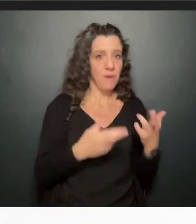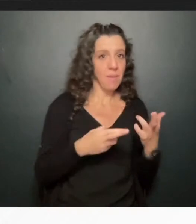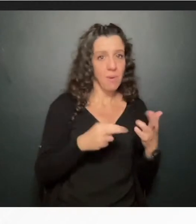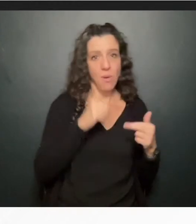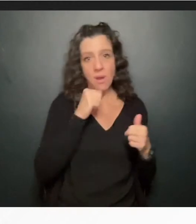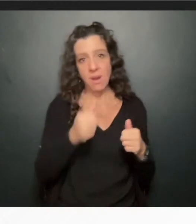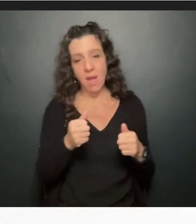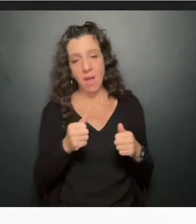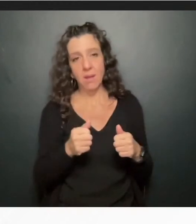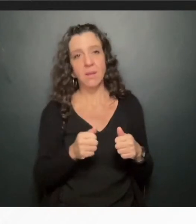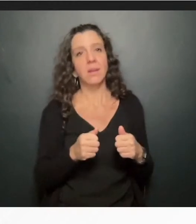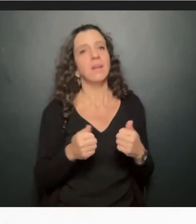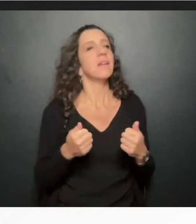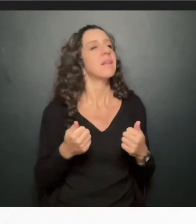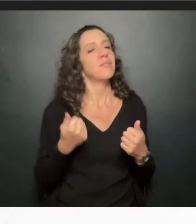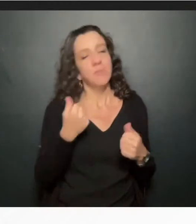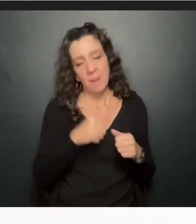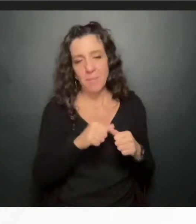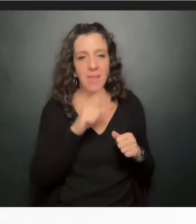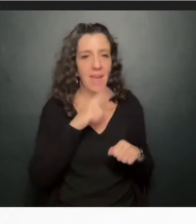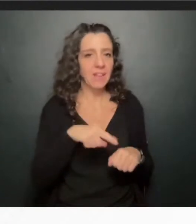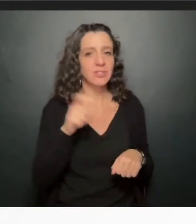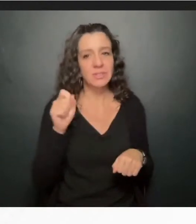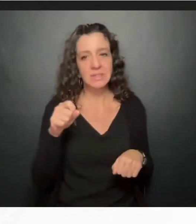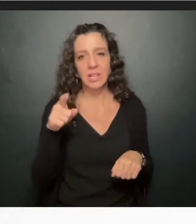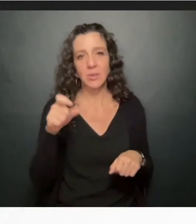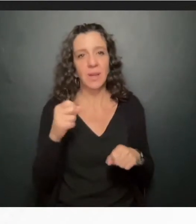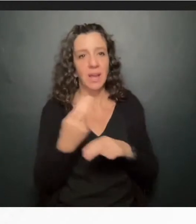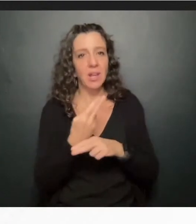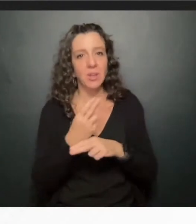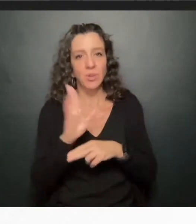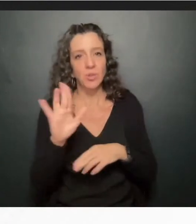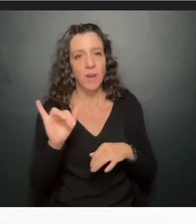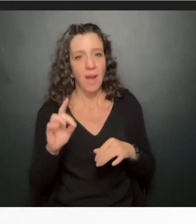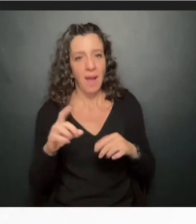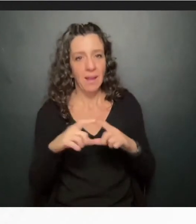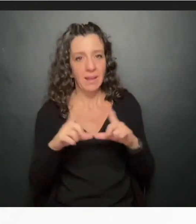remember, the answer is yes. You can get in through with your ID.